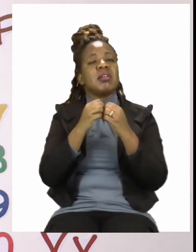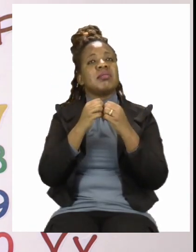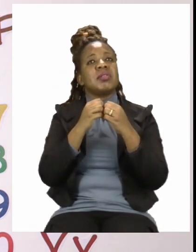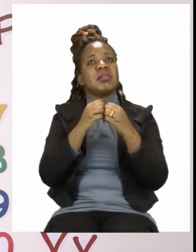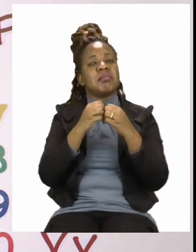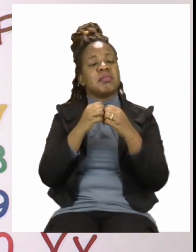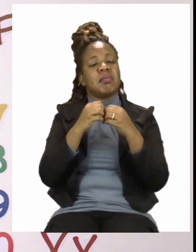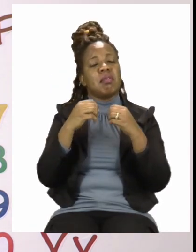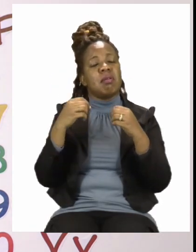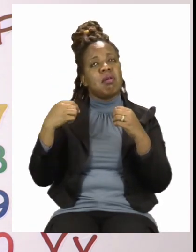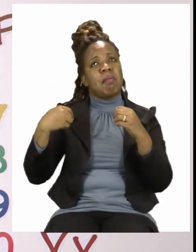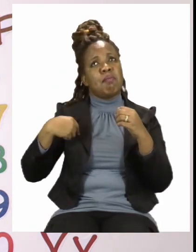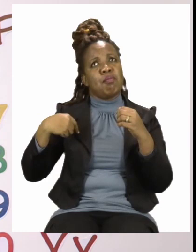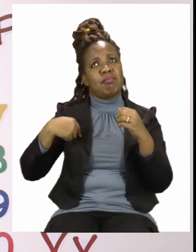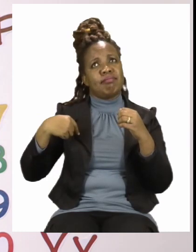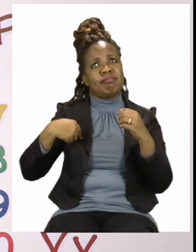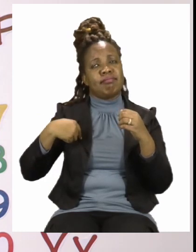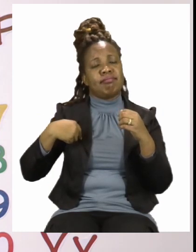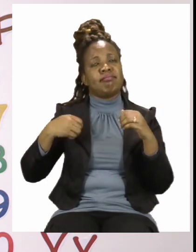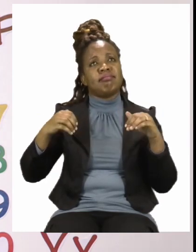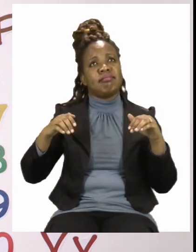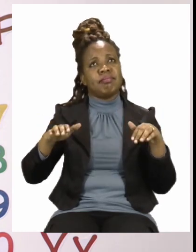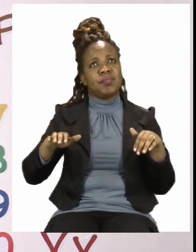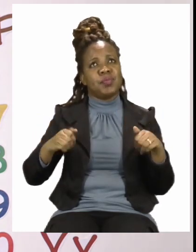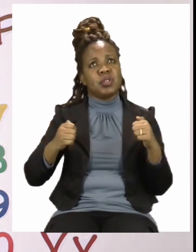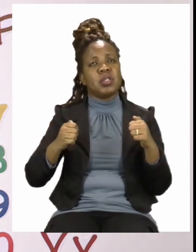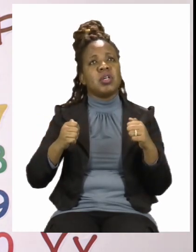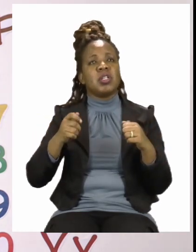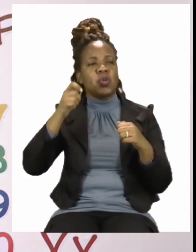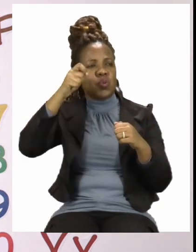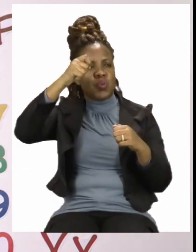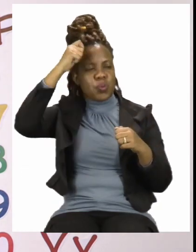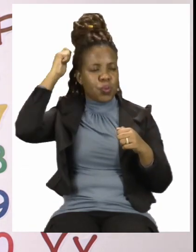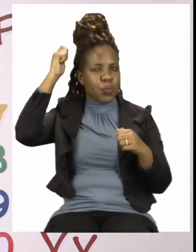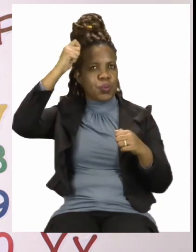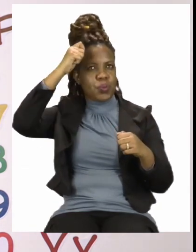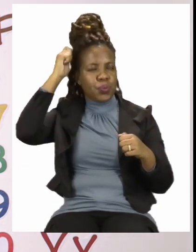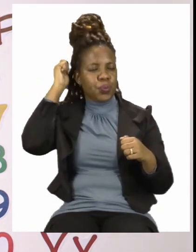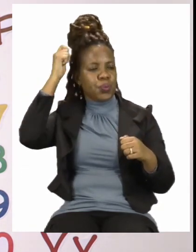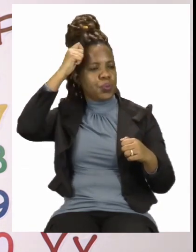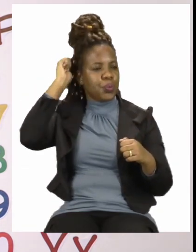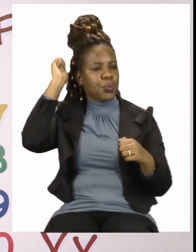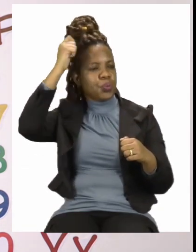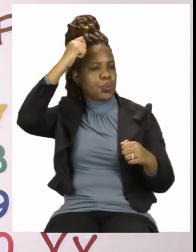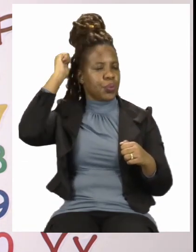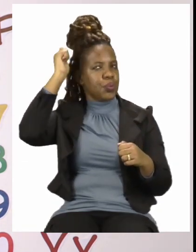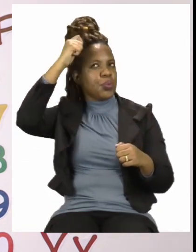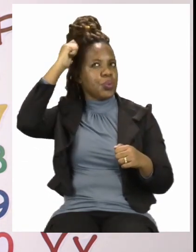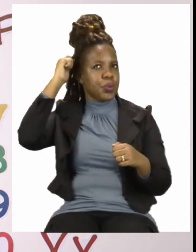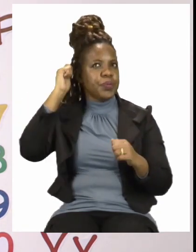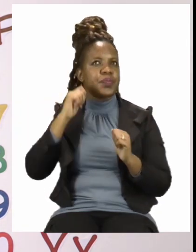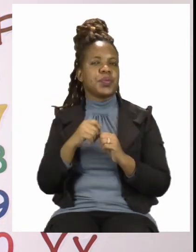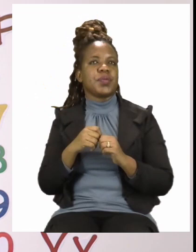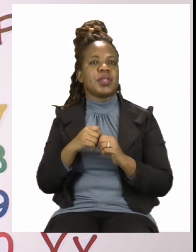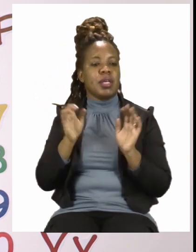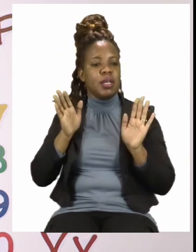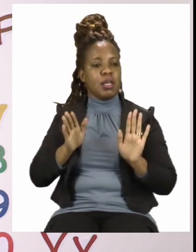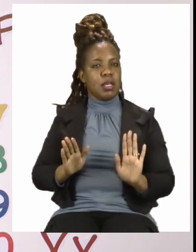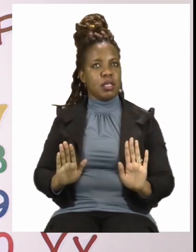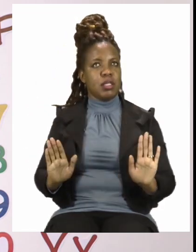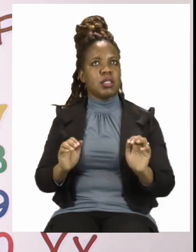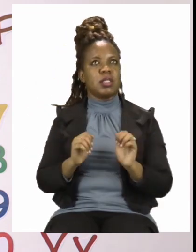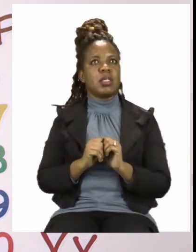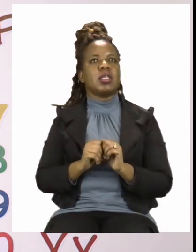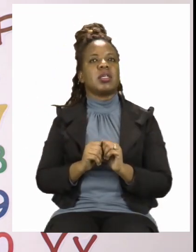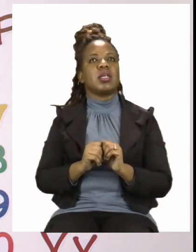their hair when they are done. And then for girls who have longer hair, they use this kind of brush or a